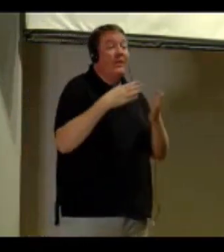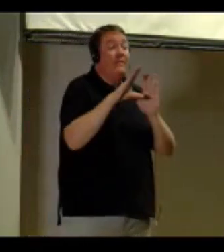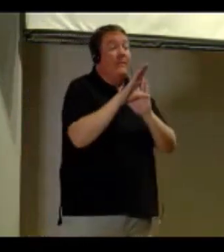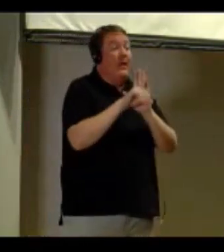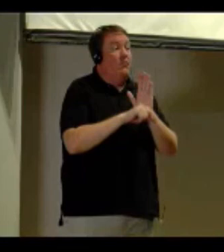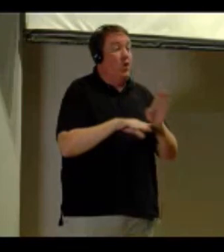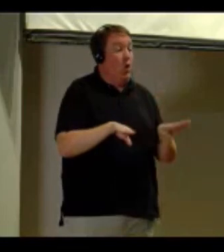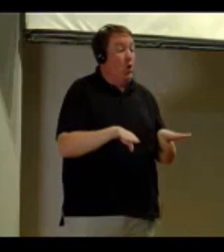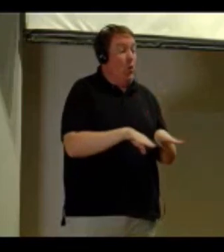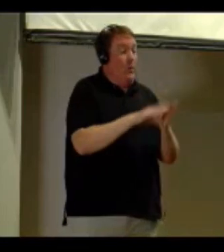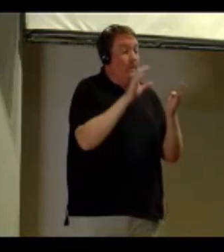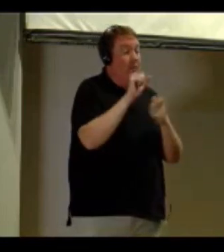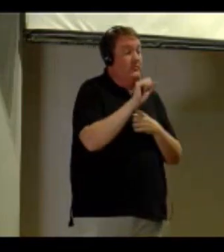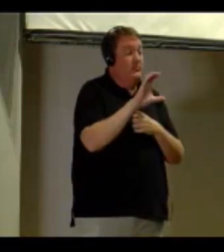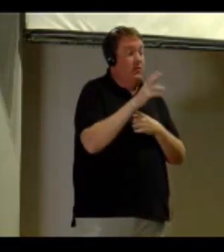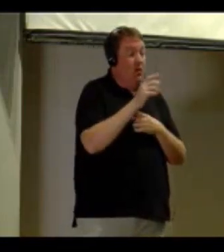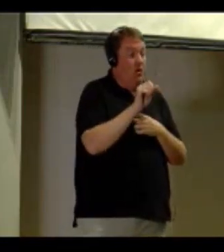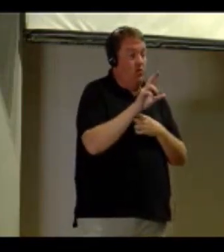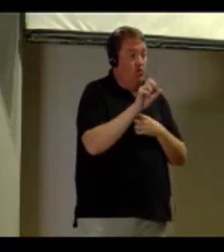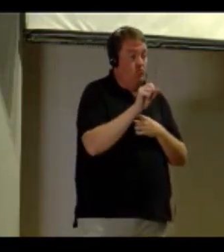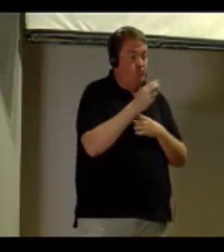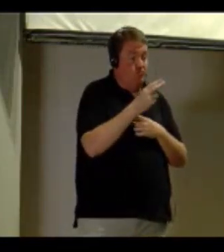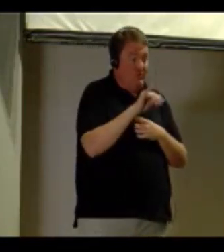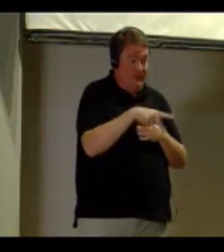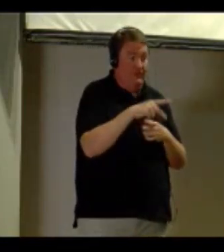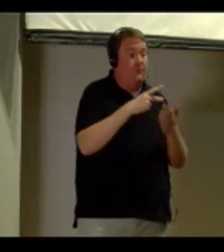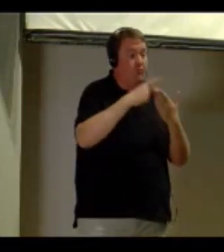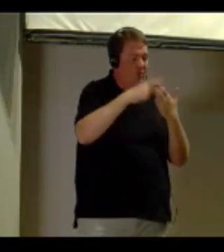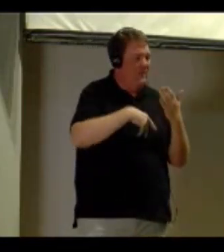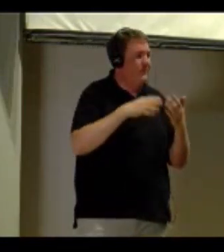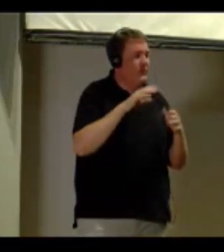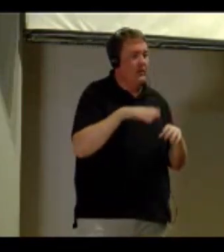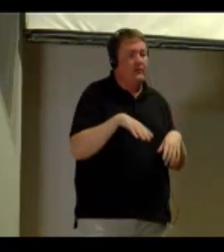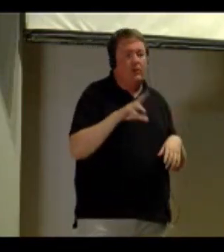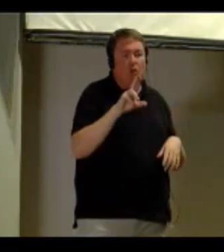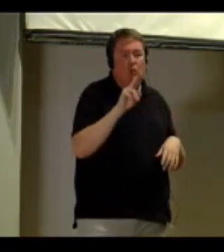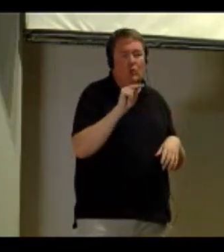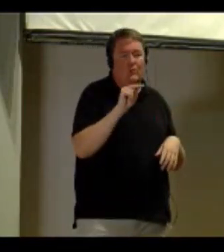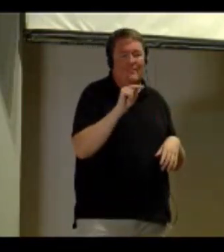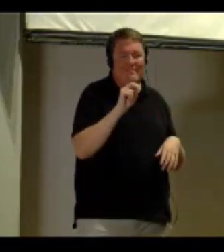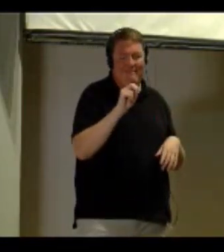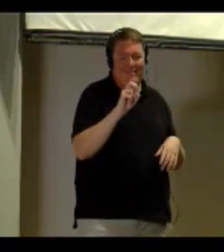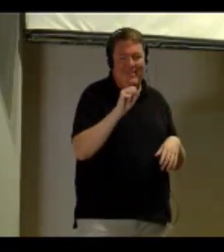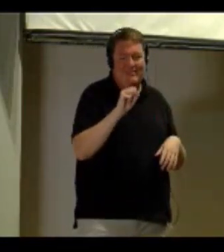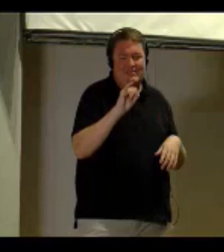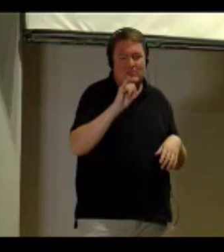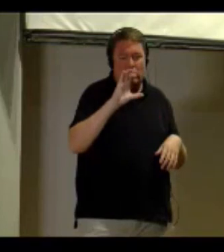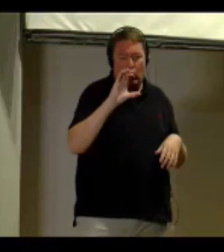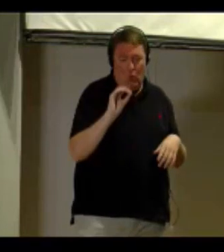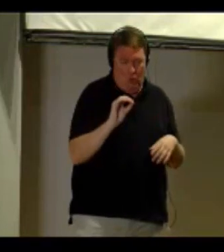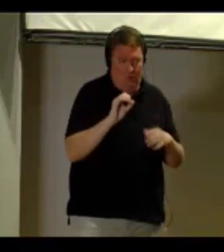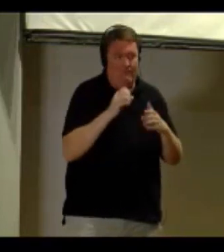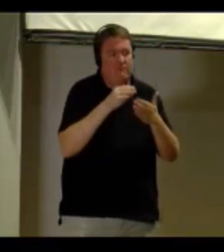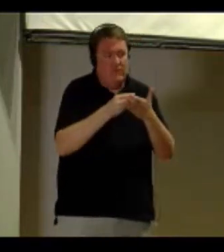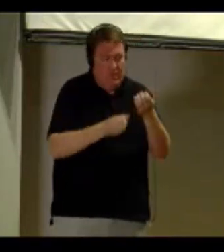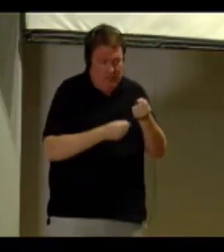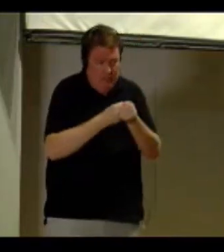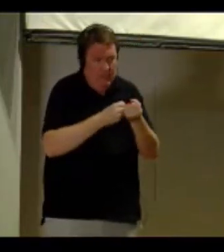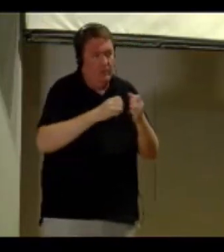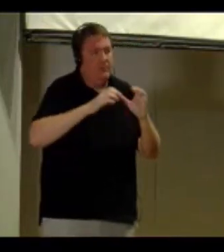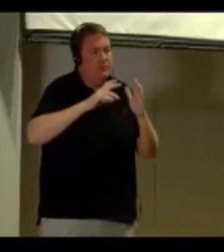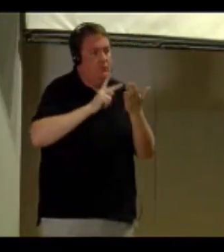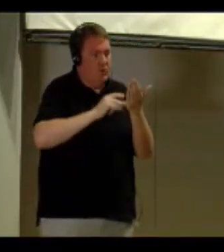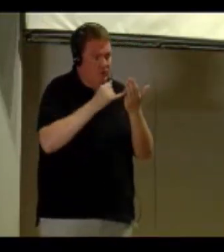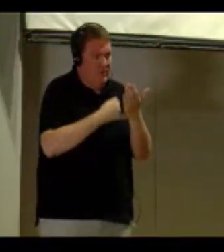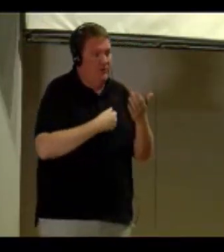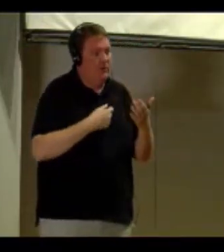Open Scholarship Initiative is a UNESCO-funded group. It's a 10-year project that's looking in ways to